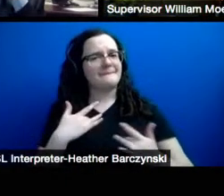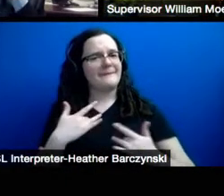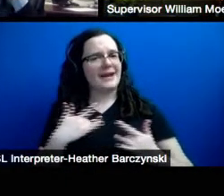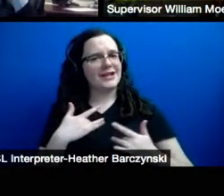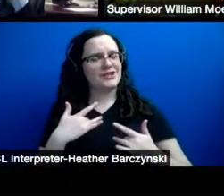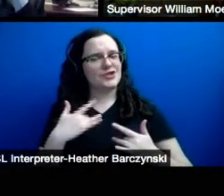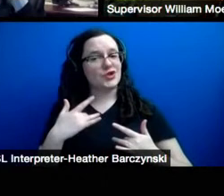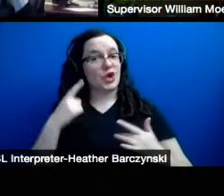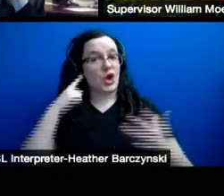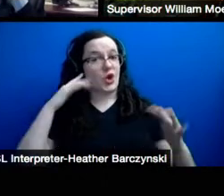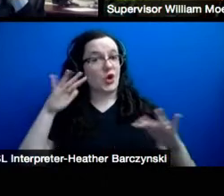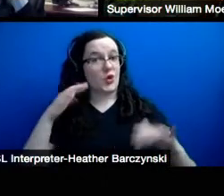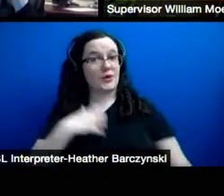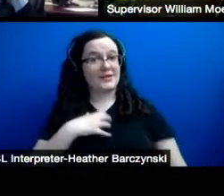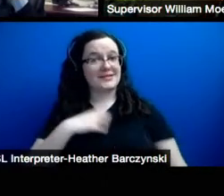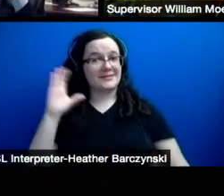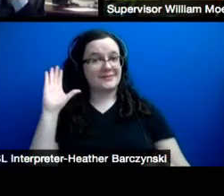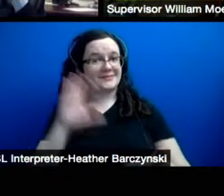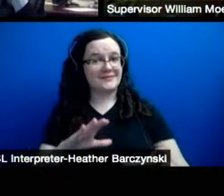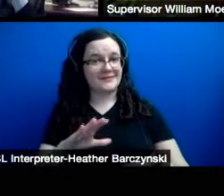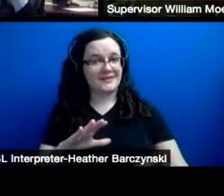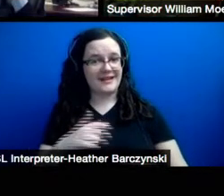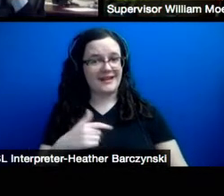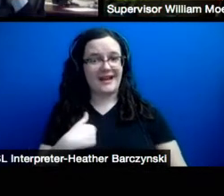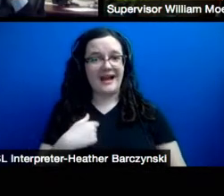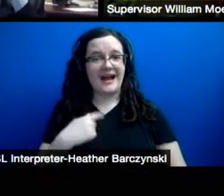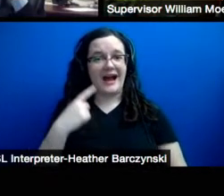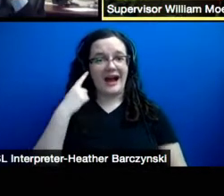I think we should just send all the fucking foreign people.